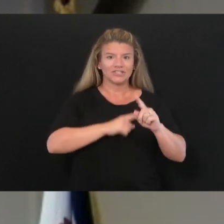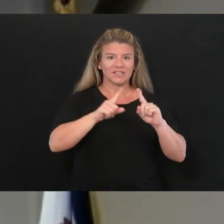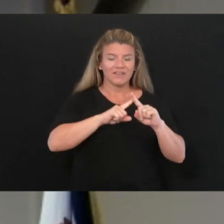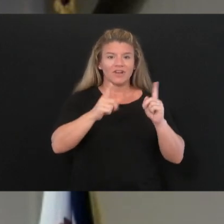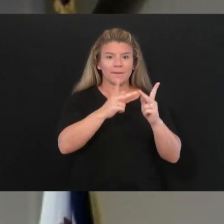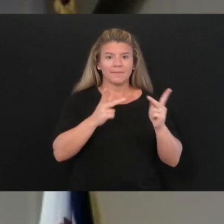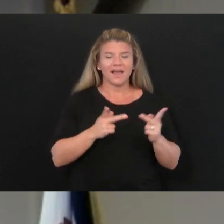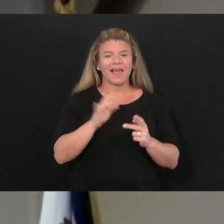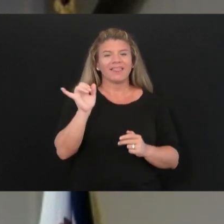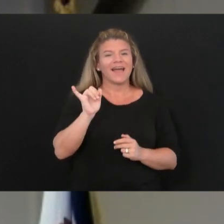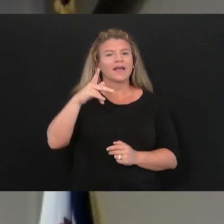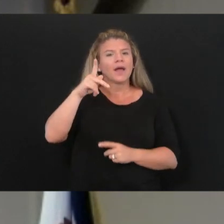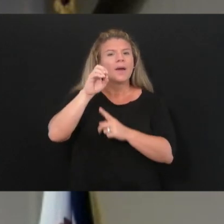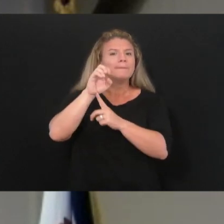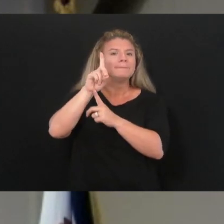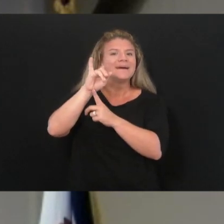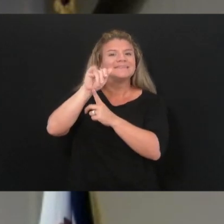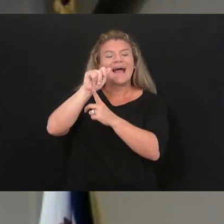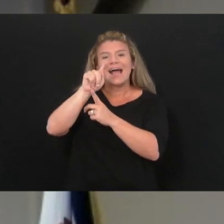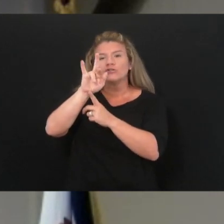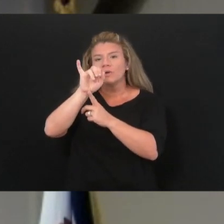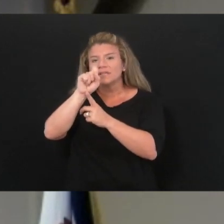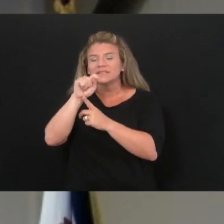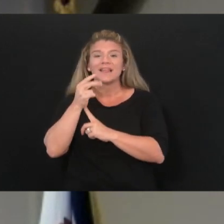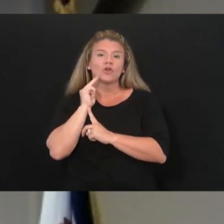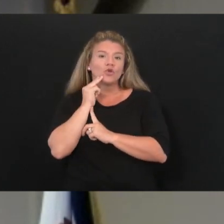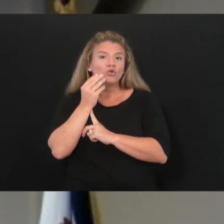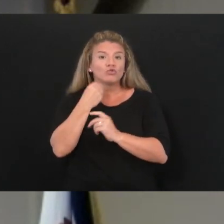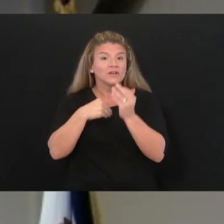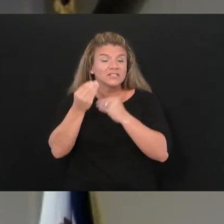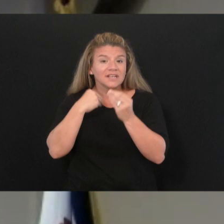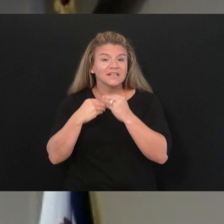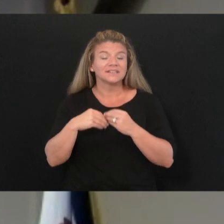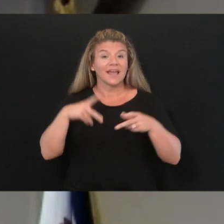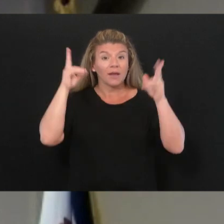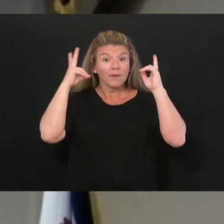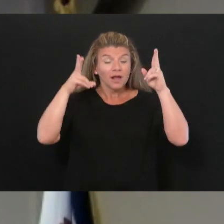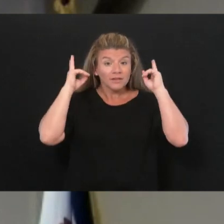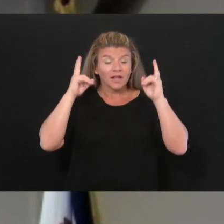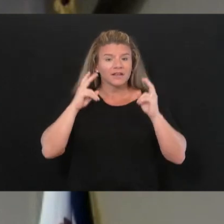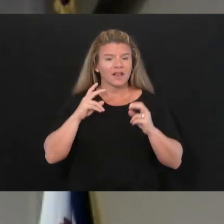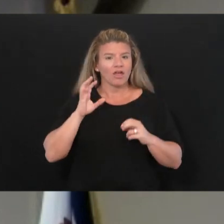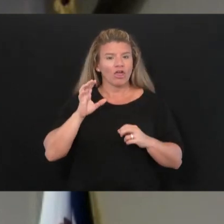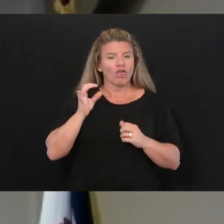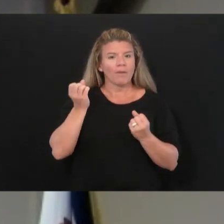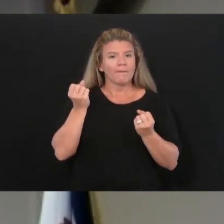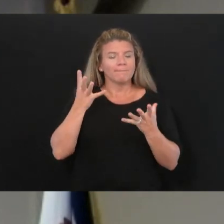that's podiatrists, also nutritionists, beauticians. You'll have many